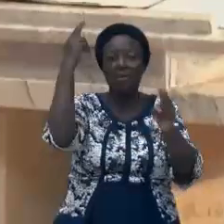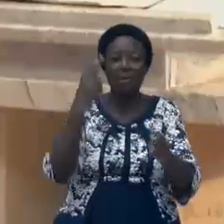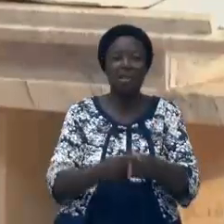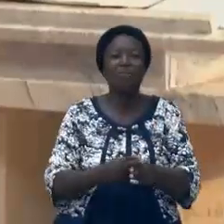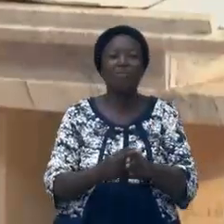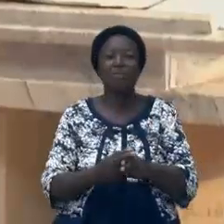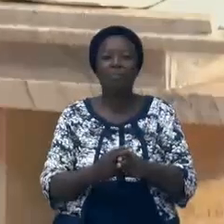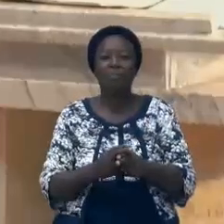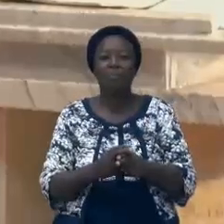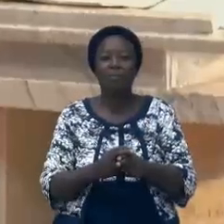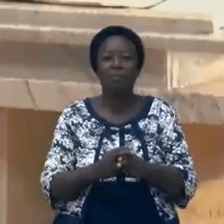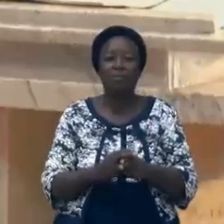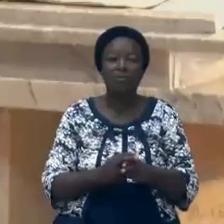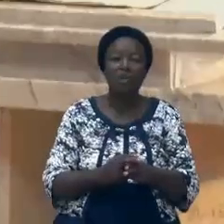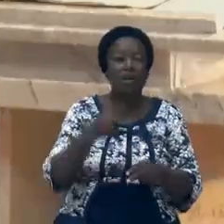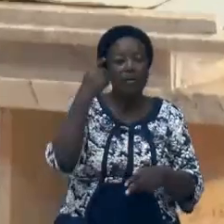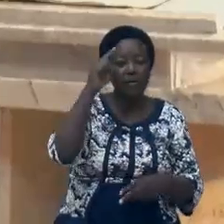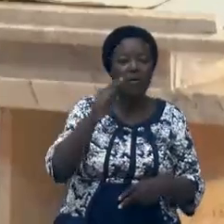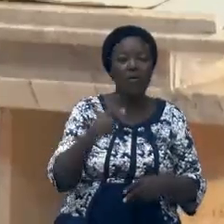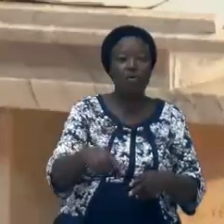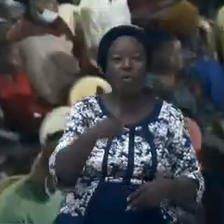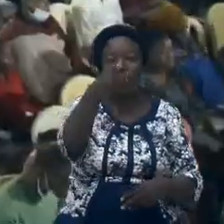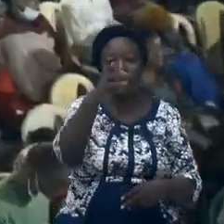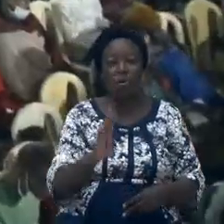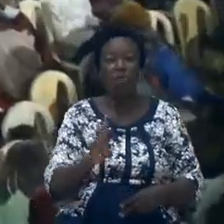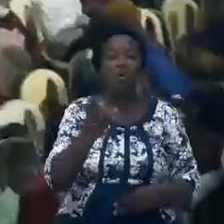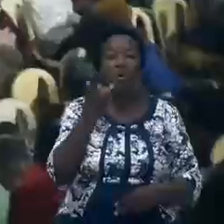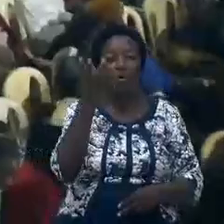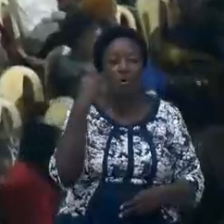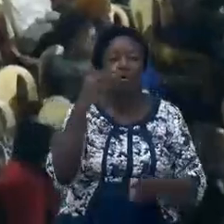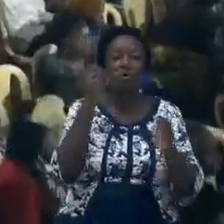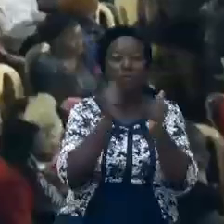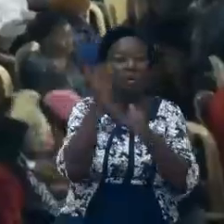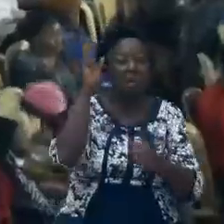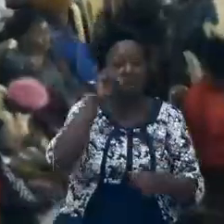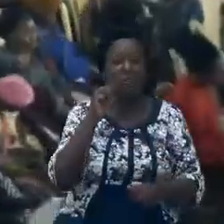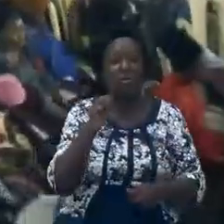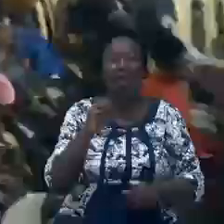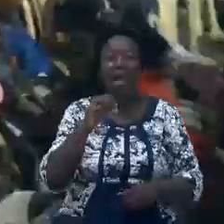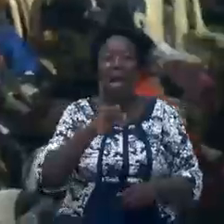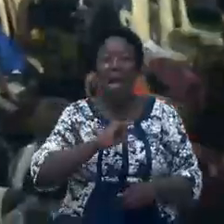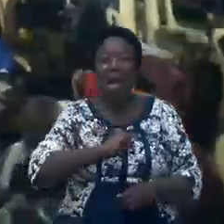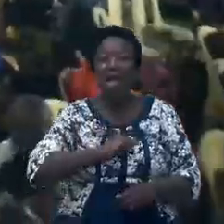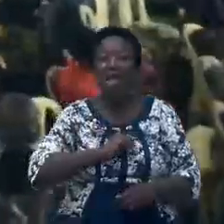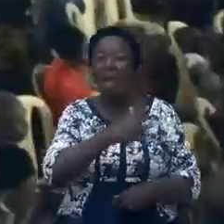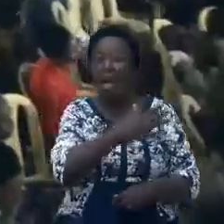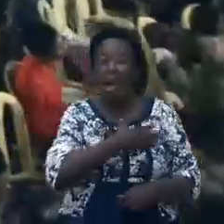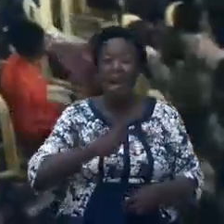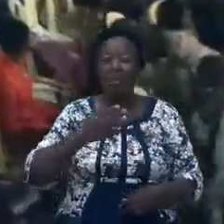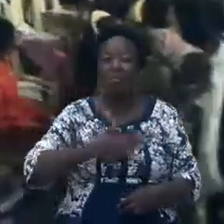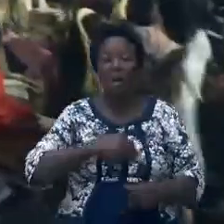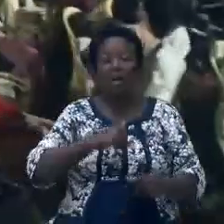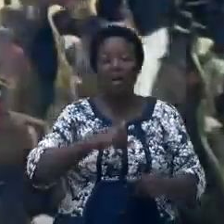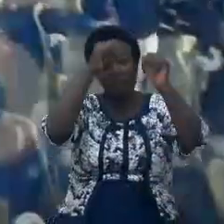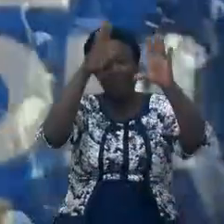life, tonight he clears them away in Jesus' name. For God was with